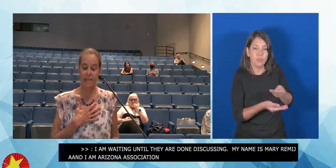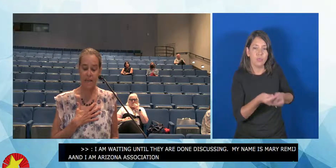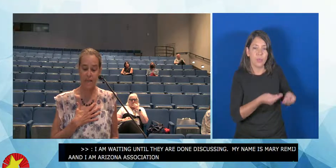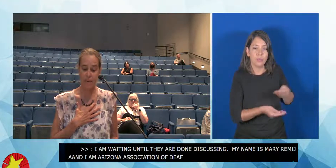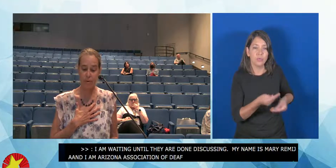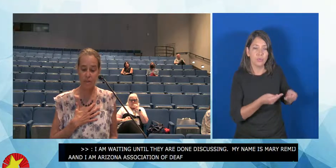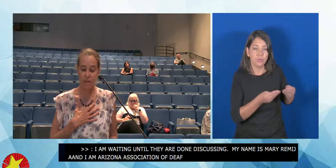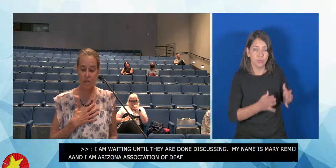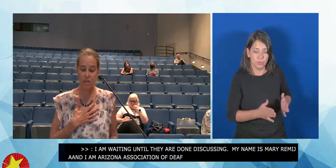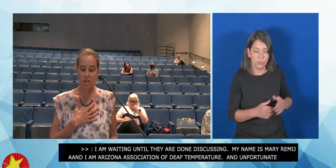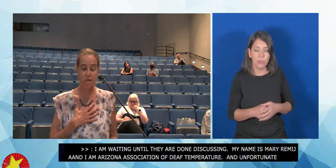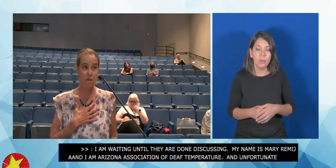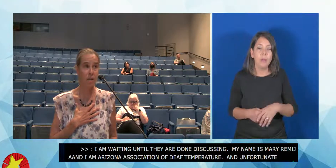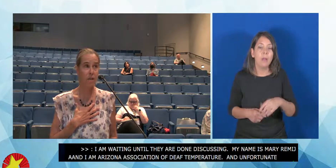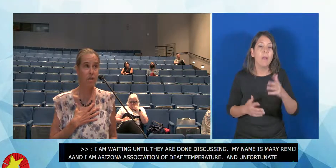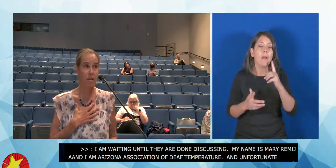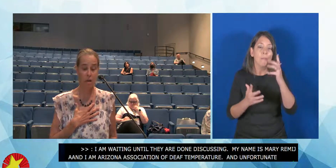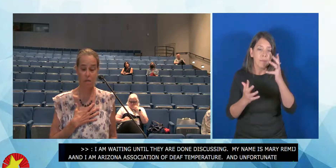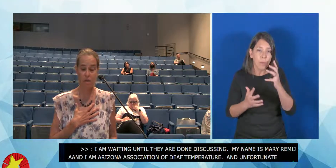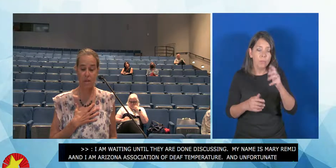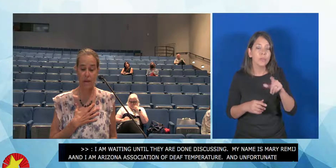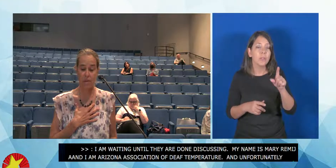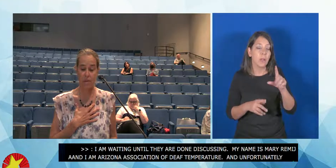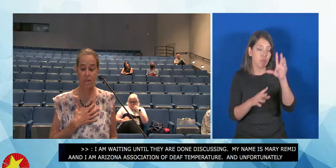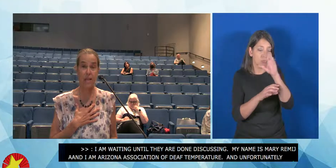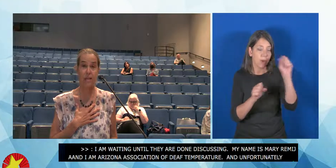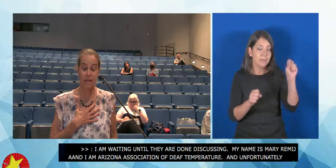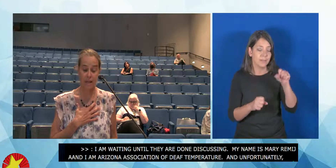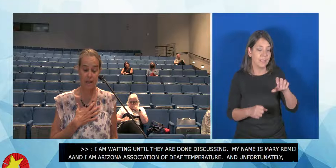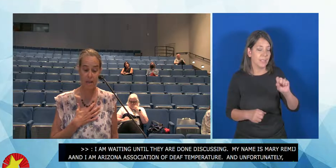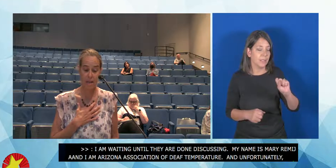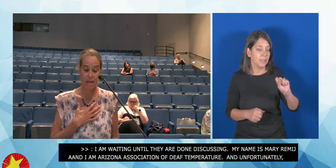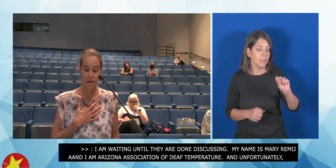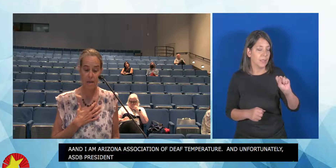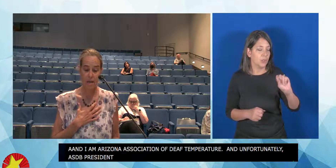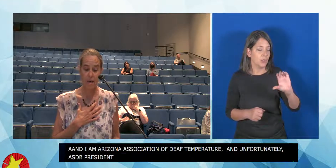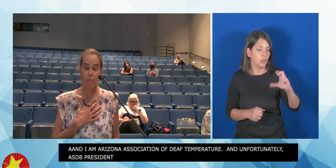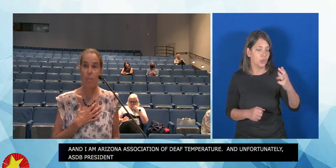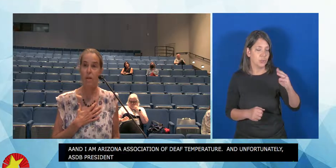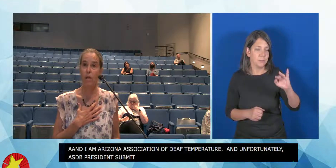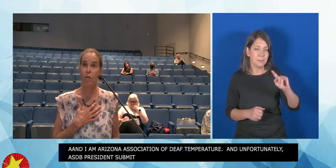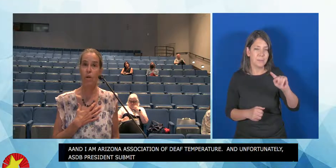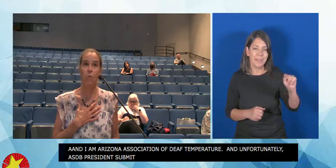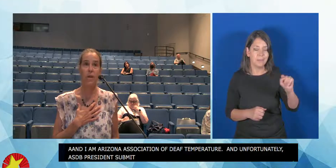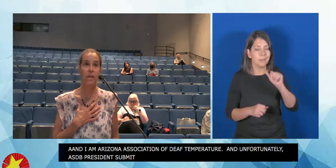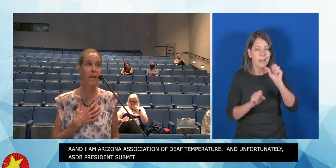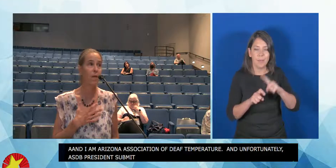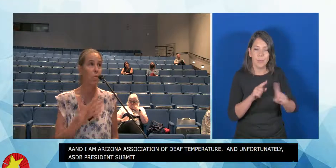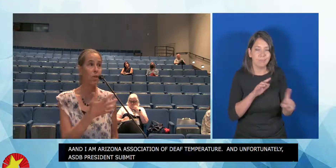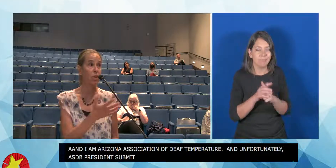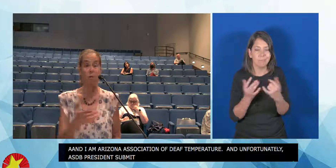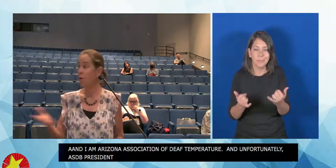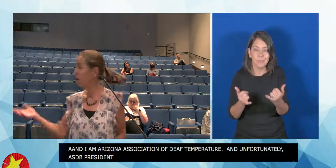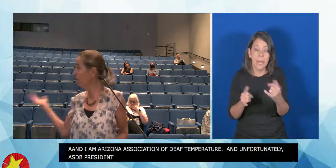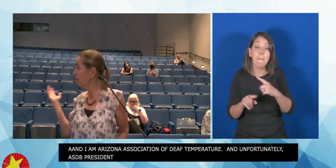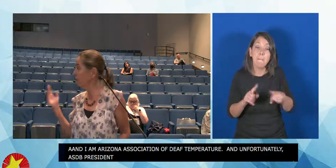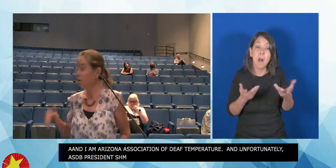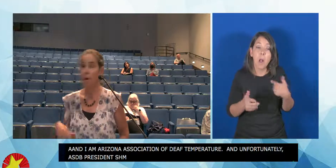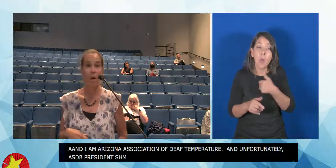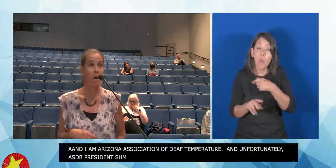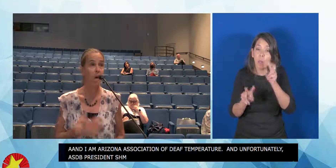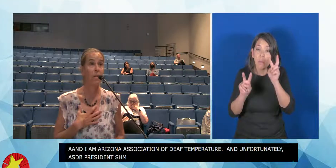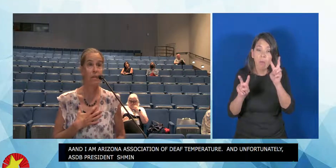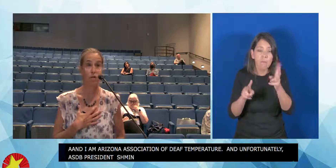Unfortunately, AZAD President Jason Schmidt was unable to attend today, but we look forward to working together with you, all of